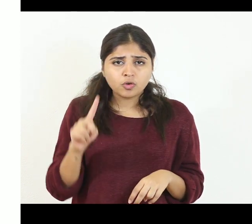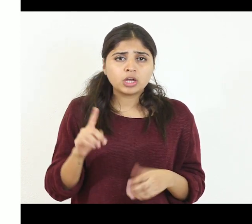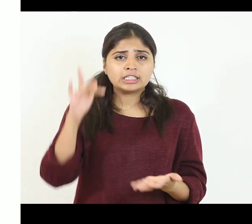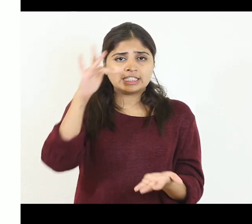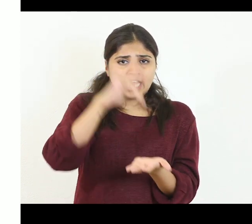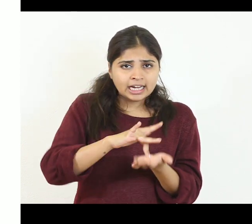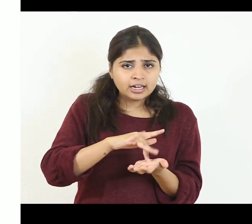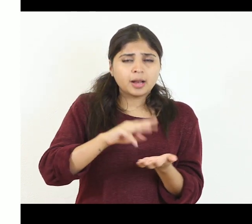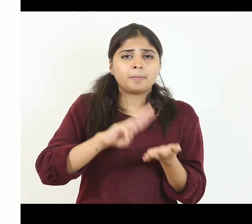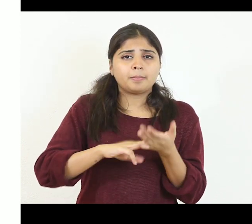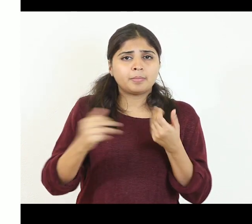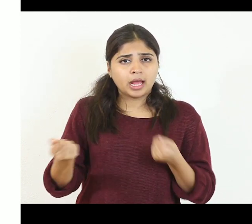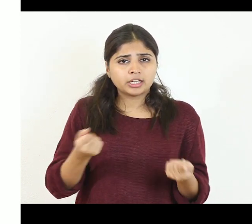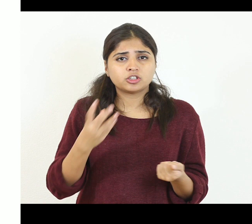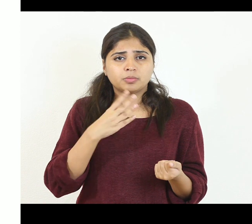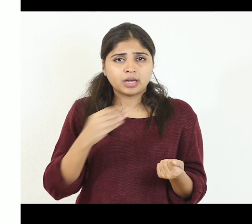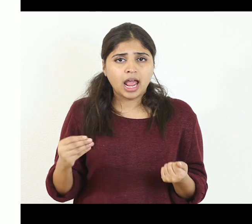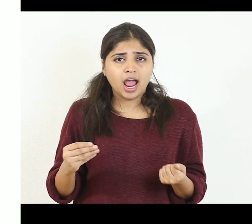advanced analytics.